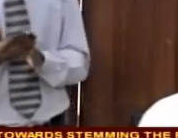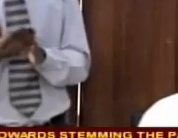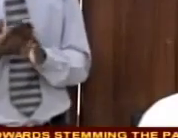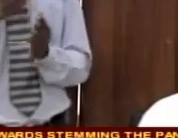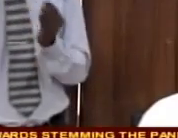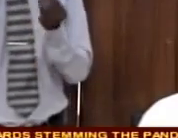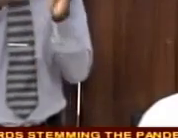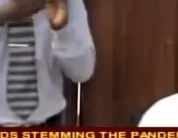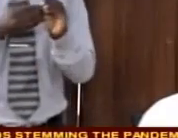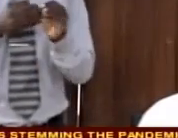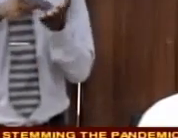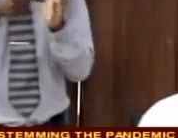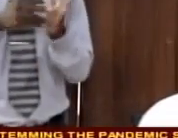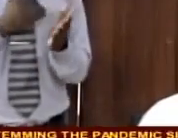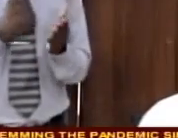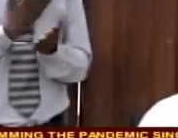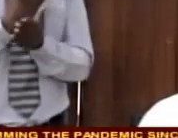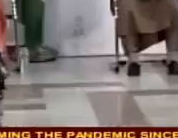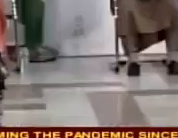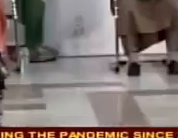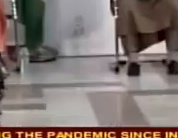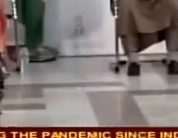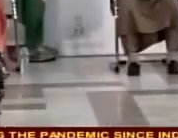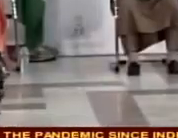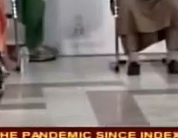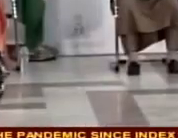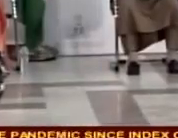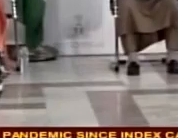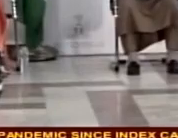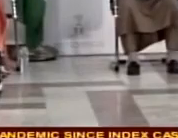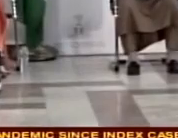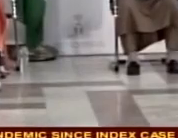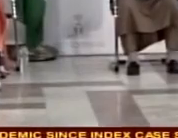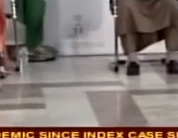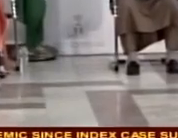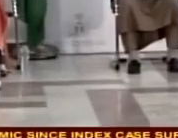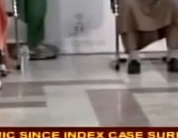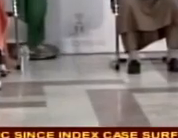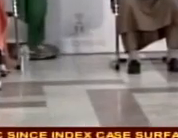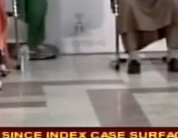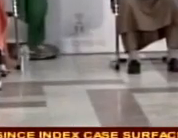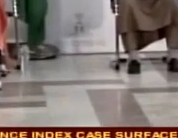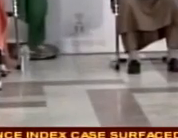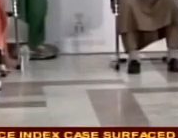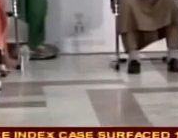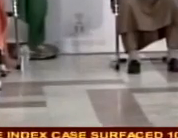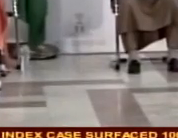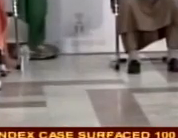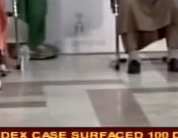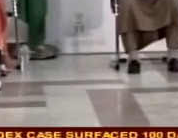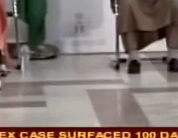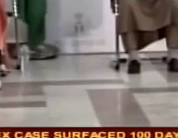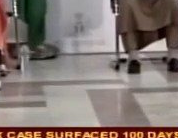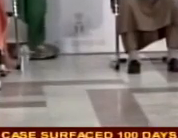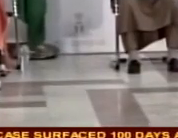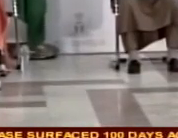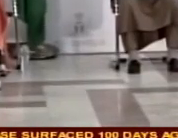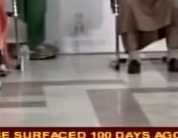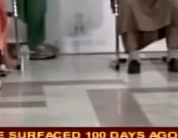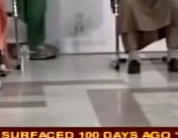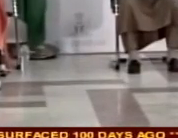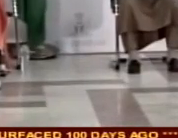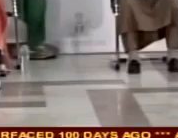they all severe cases that needed the use of ventilators? And for those